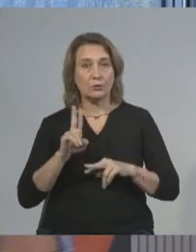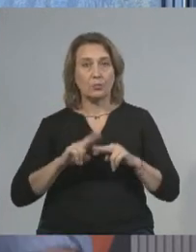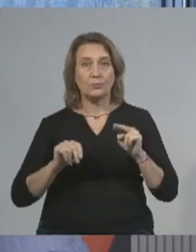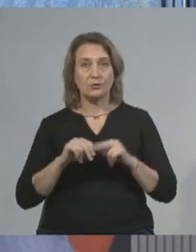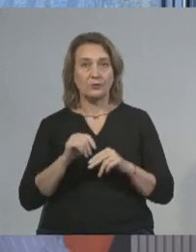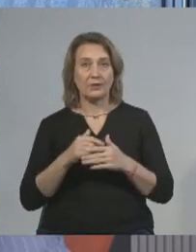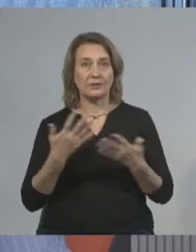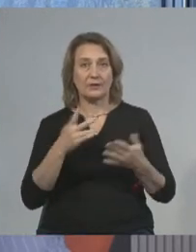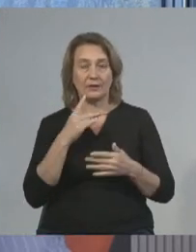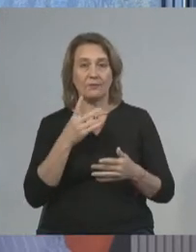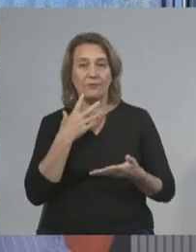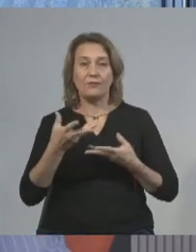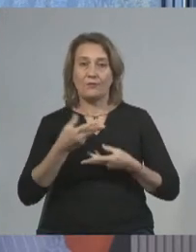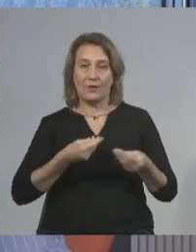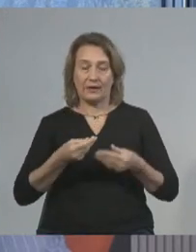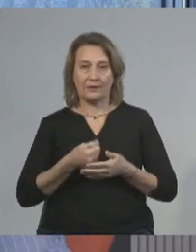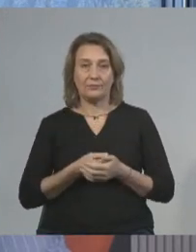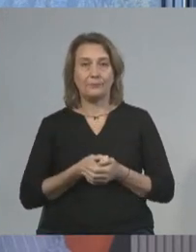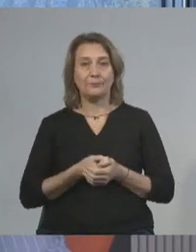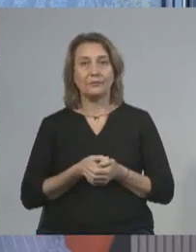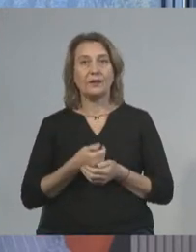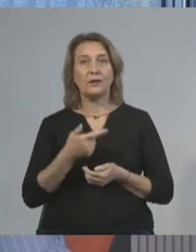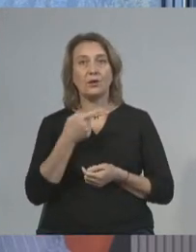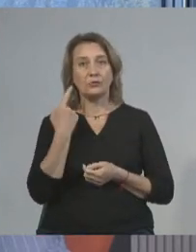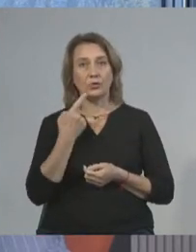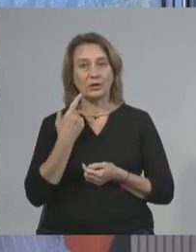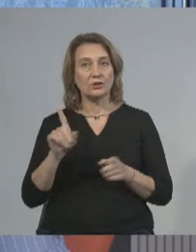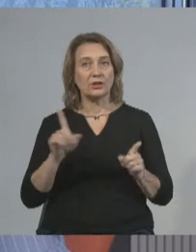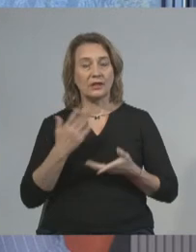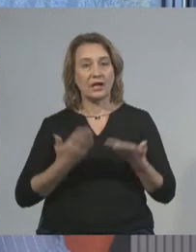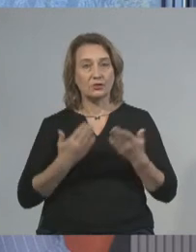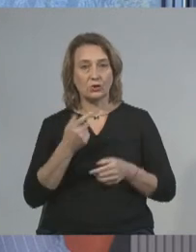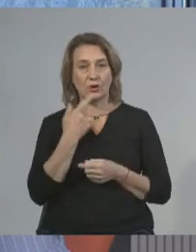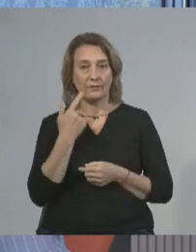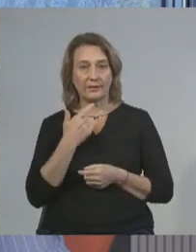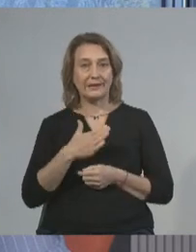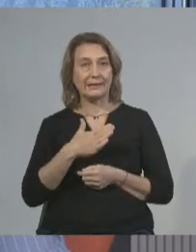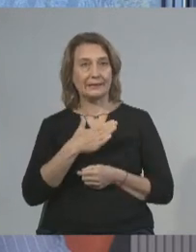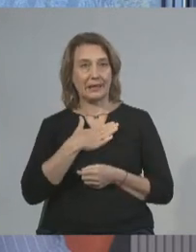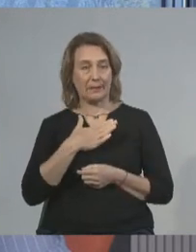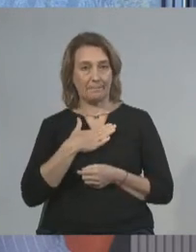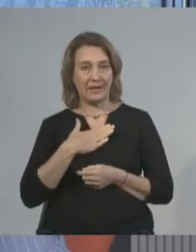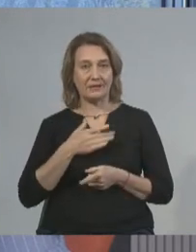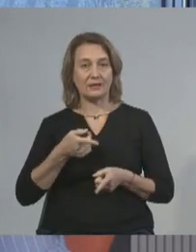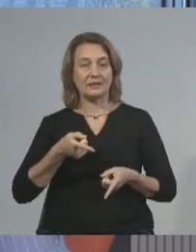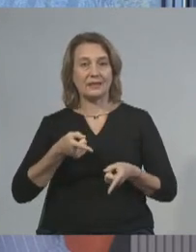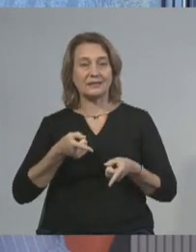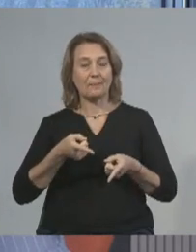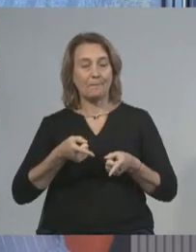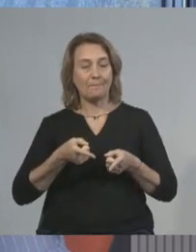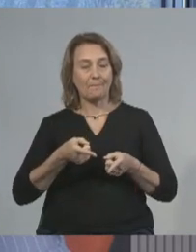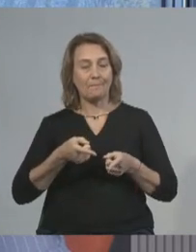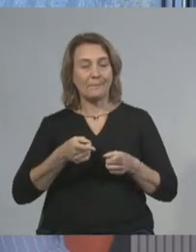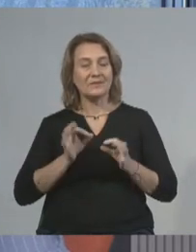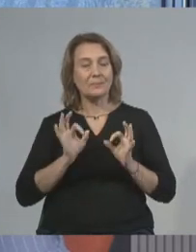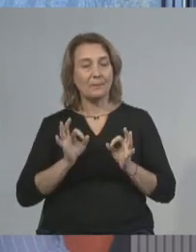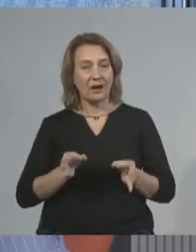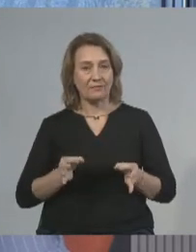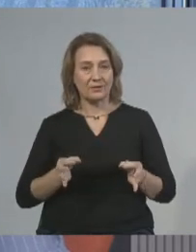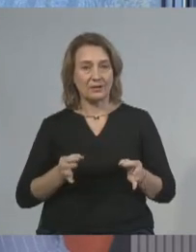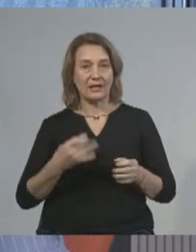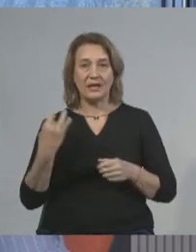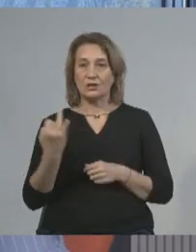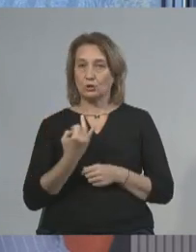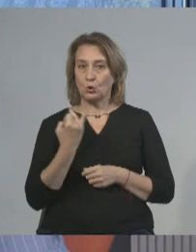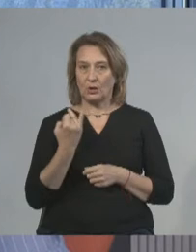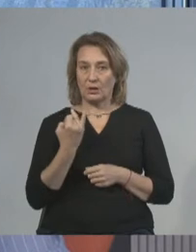information fake disinformation spread in these groups for me personally the story with telegram channels and